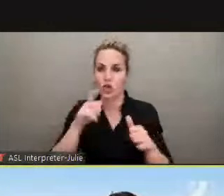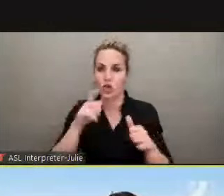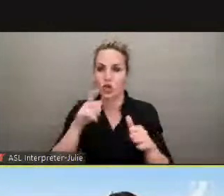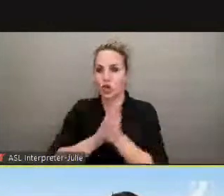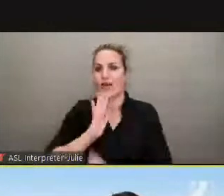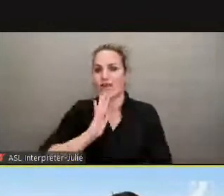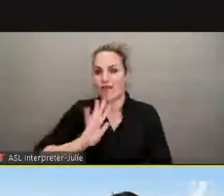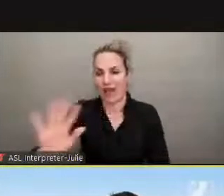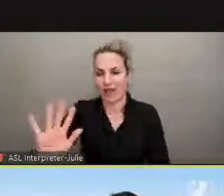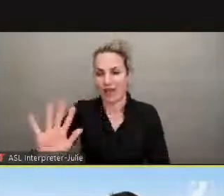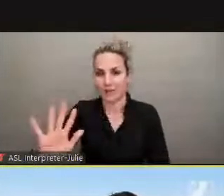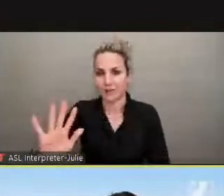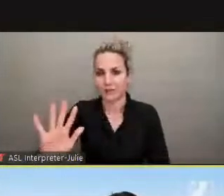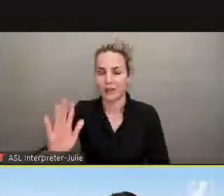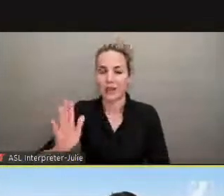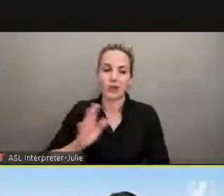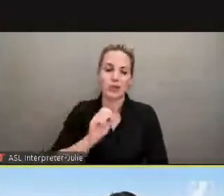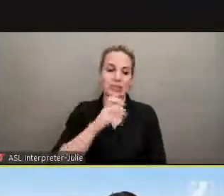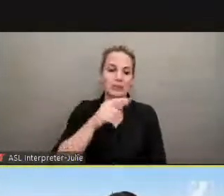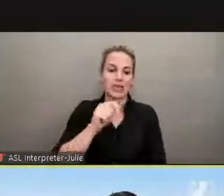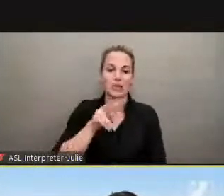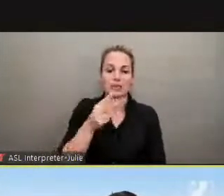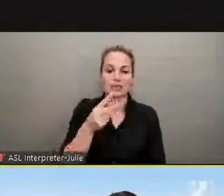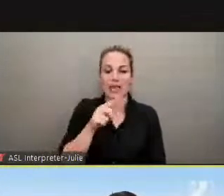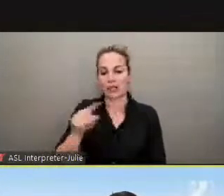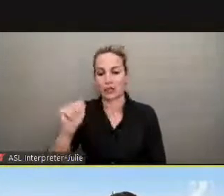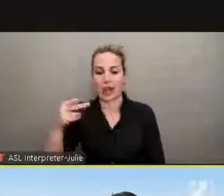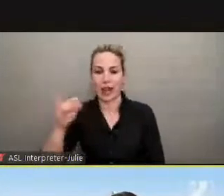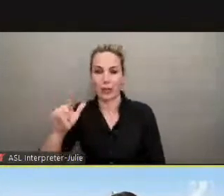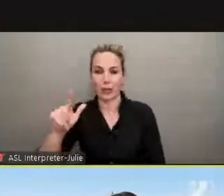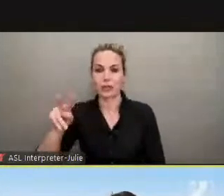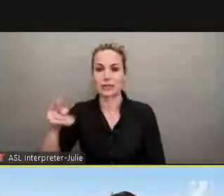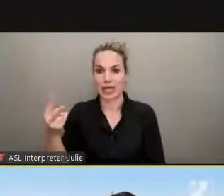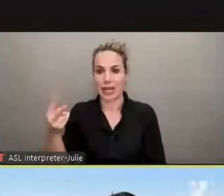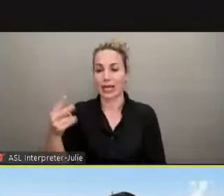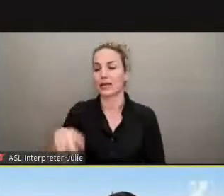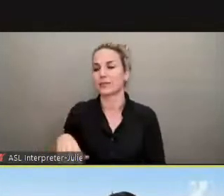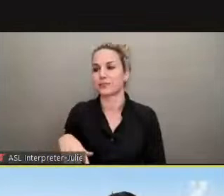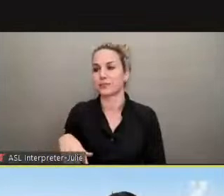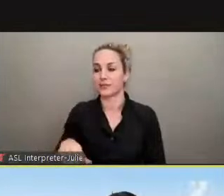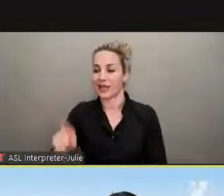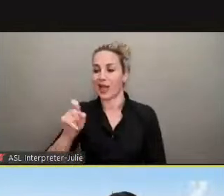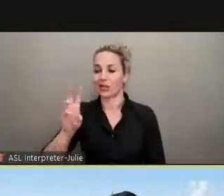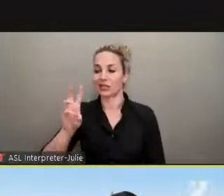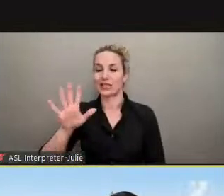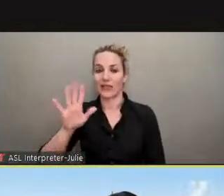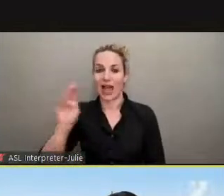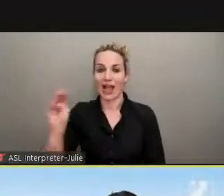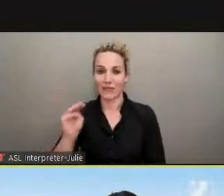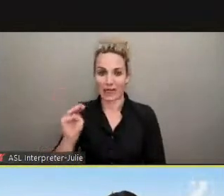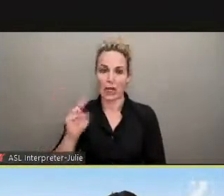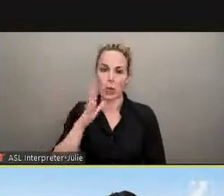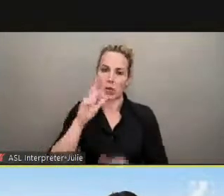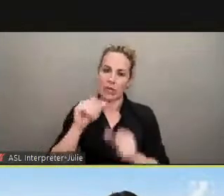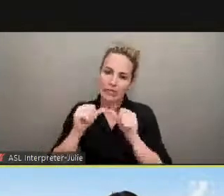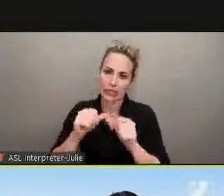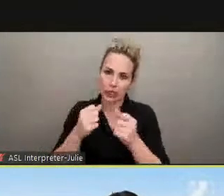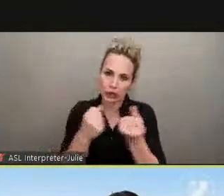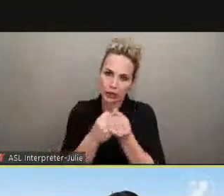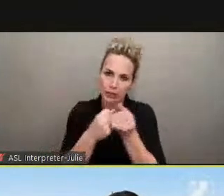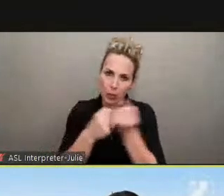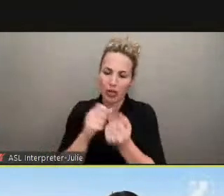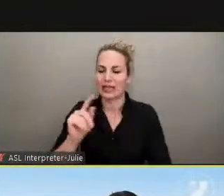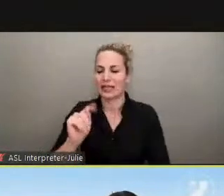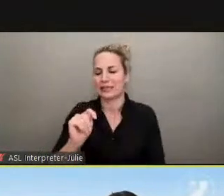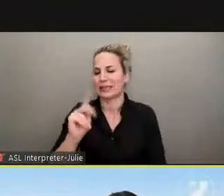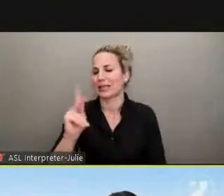old between September 2nd and April 2nd, and $165 million to continue supporting TK